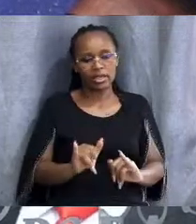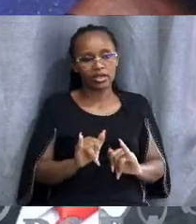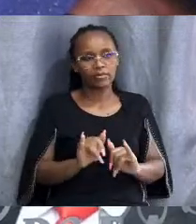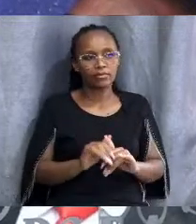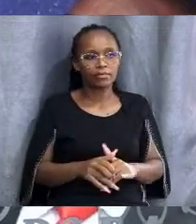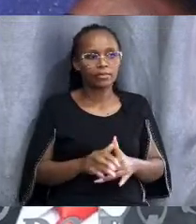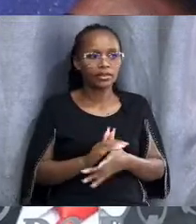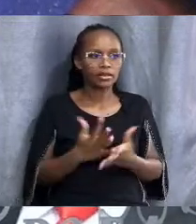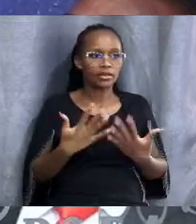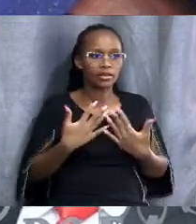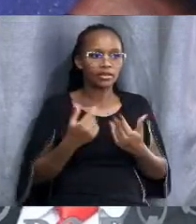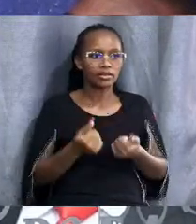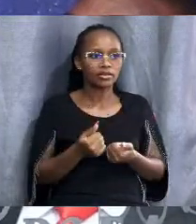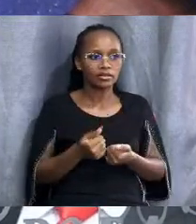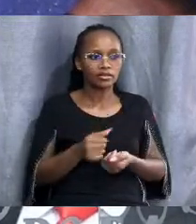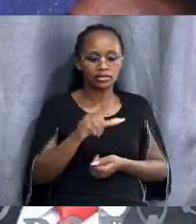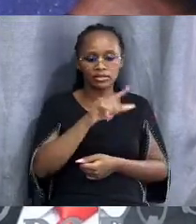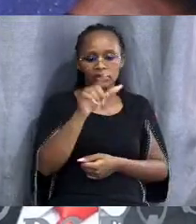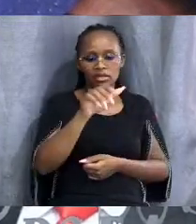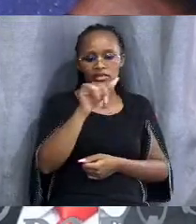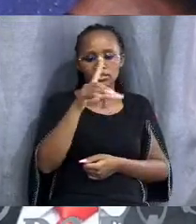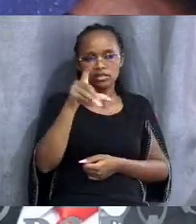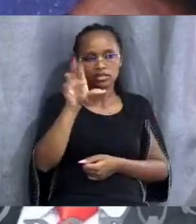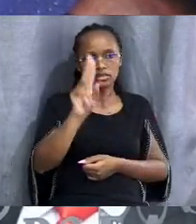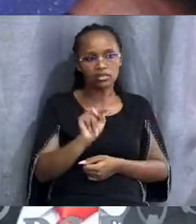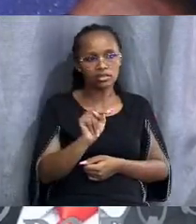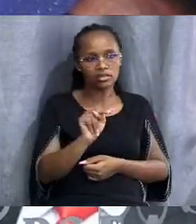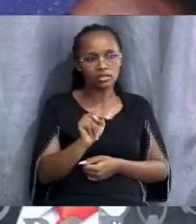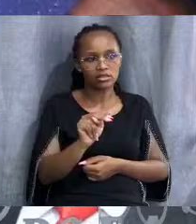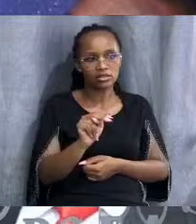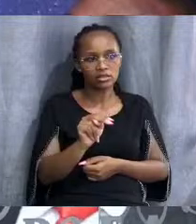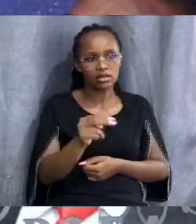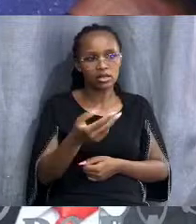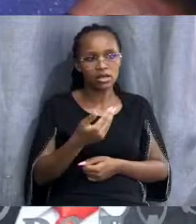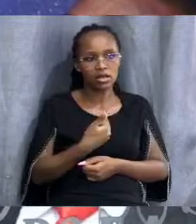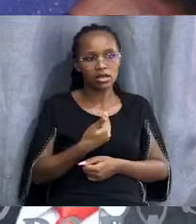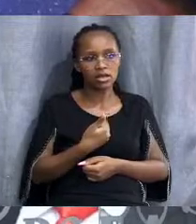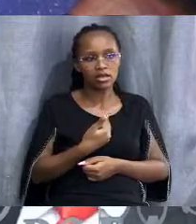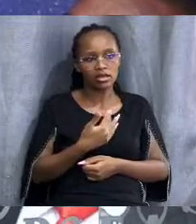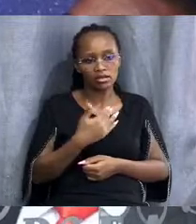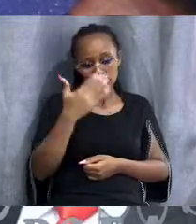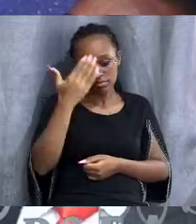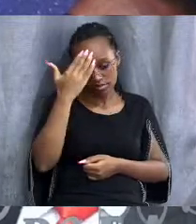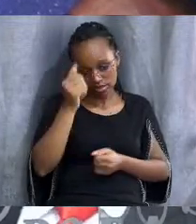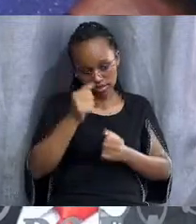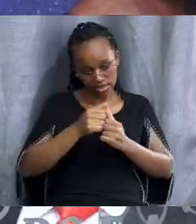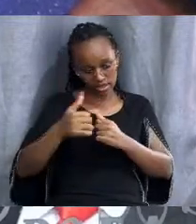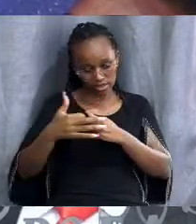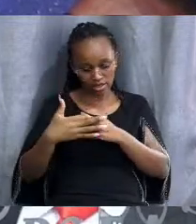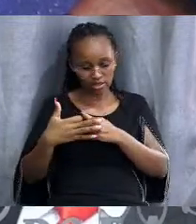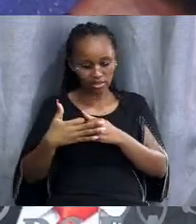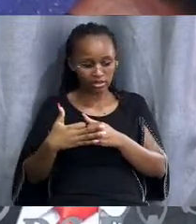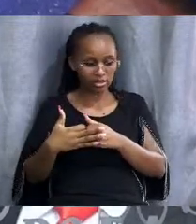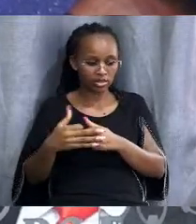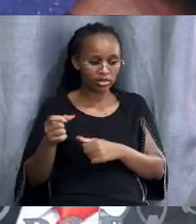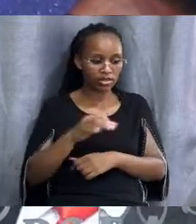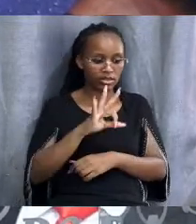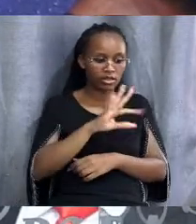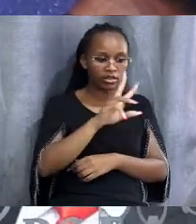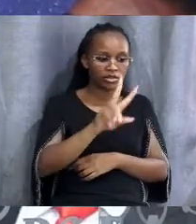Death. The late Zaiden Kiarie Mbugua went to be with the Lord on Monday, date 18, the third